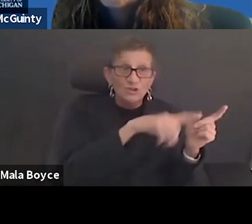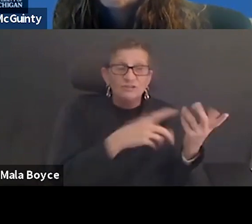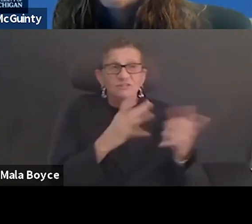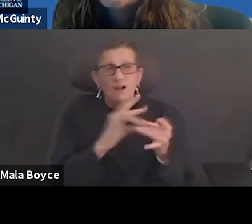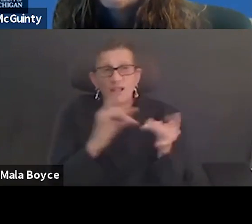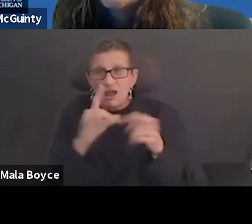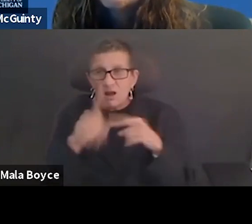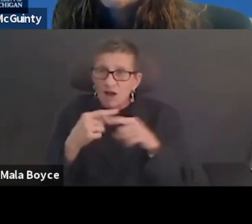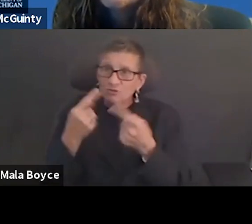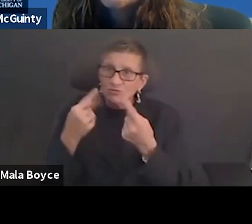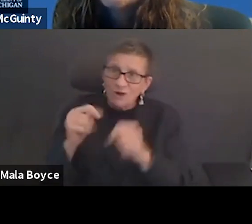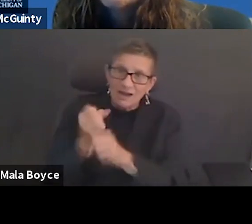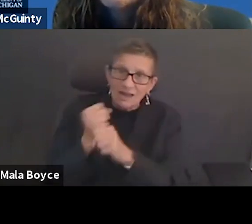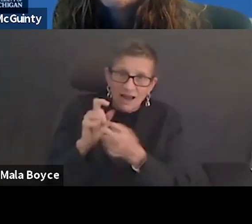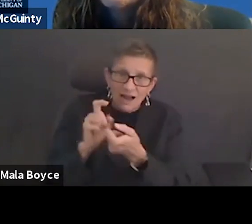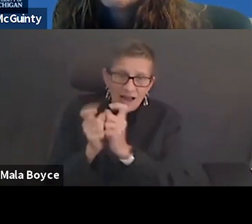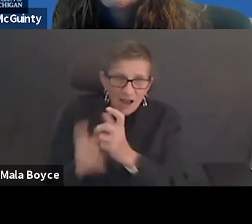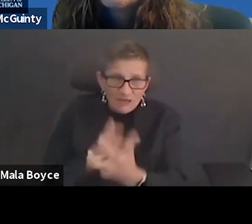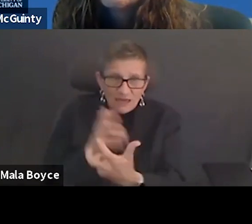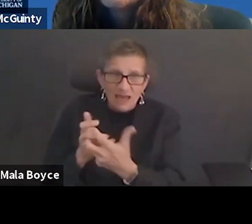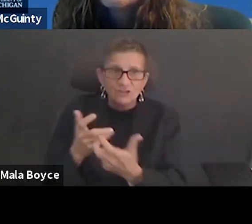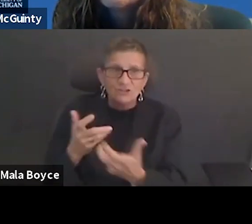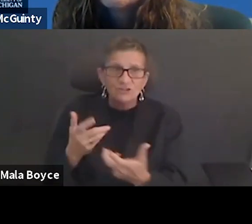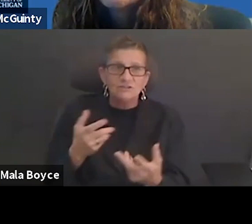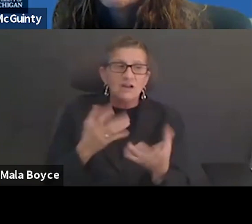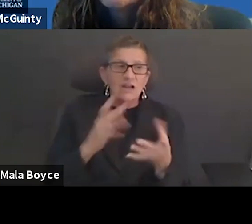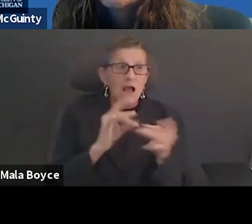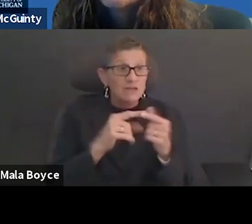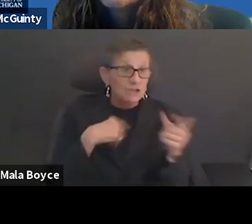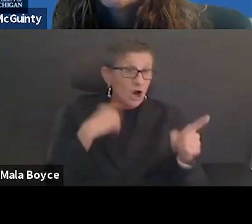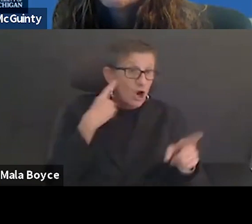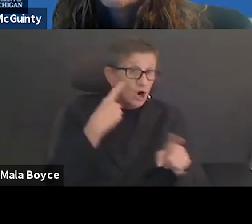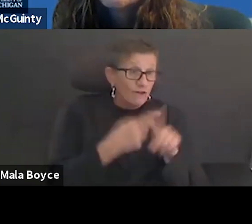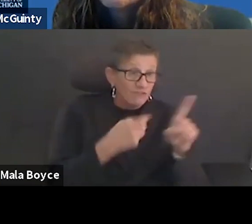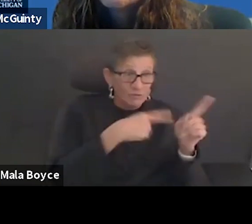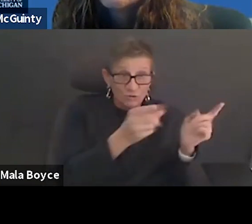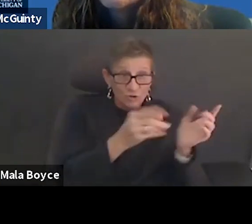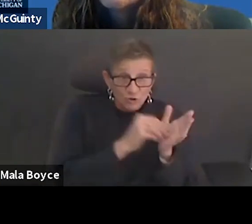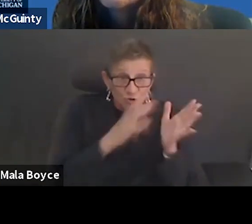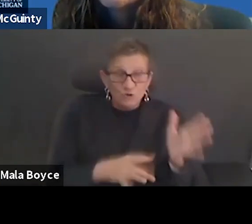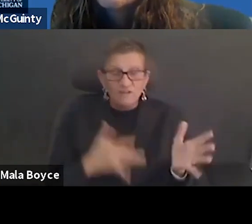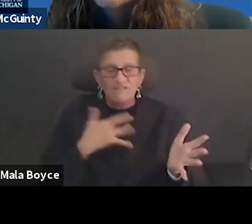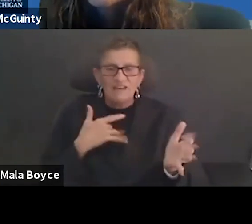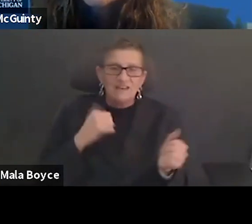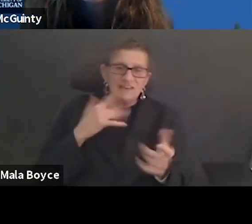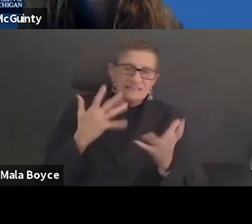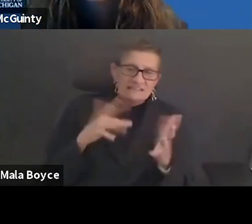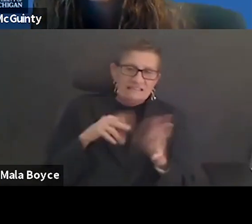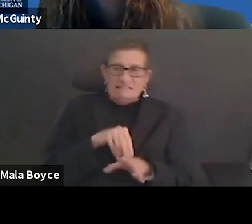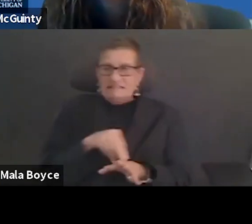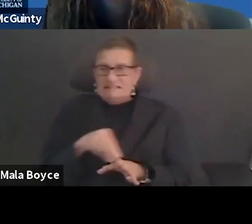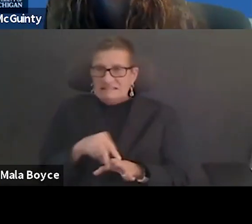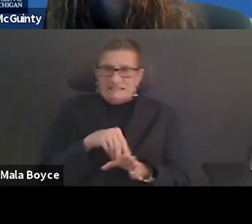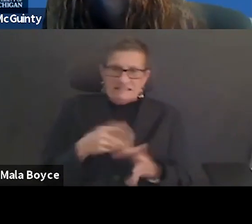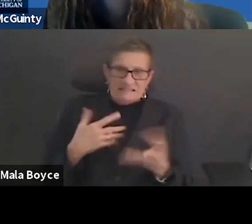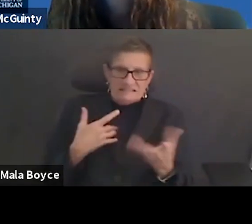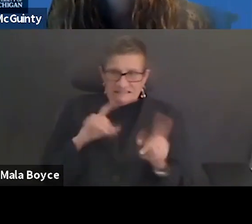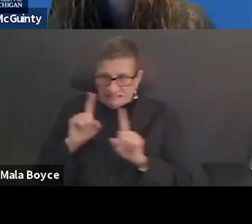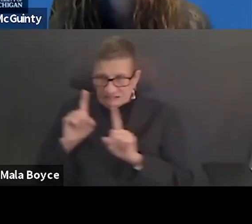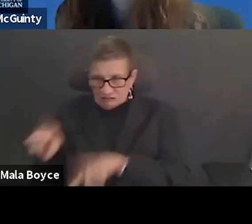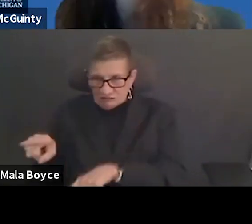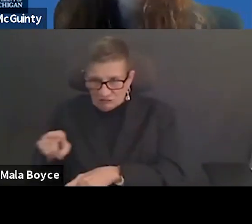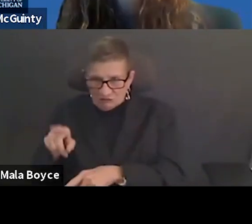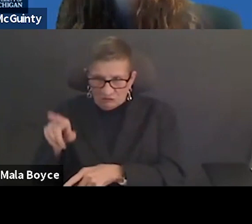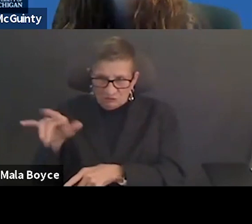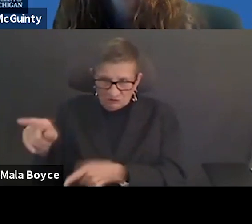board. A lot of the concerns that I've heard from students about being hesitant to use accommodations or to go to these Services